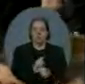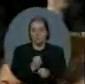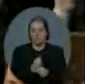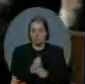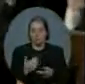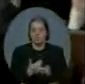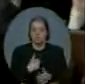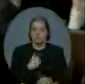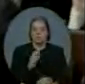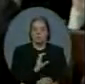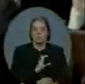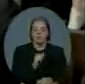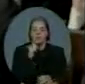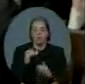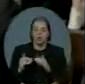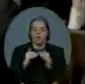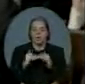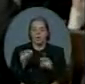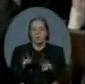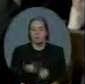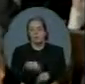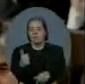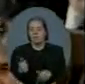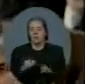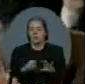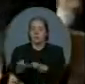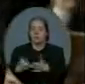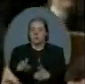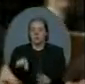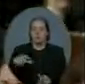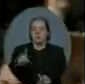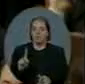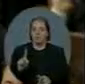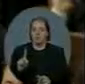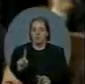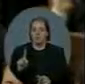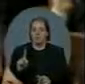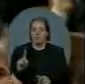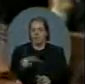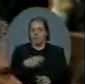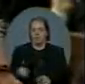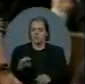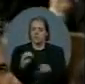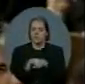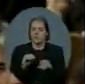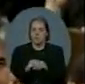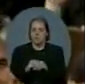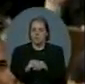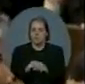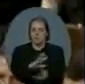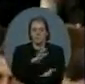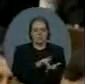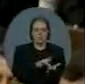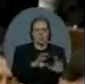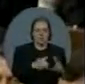the NDP which engages in transfer of funds between riding associations from their central party to assist in local targeted